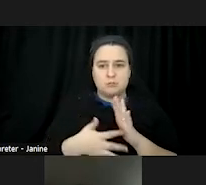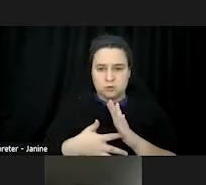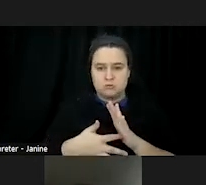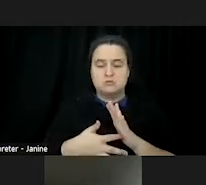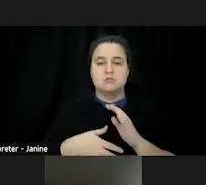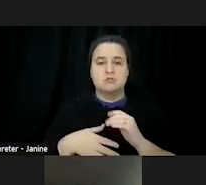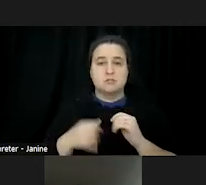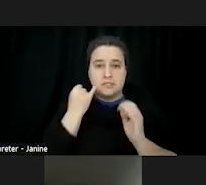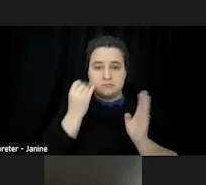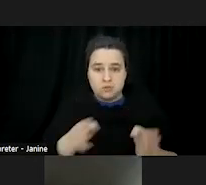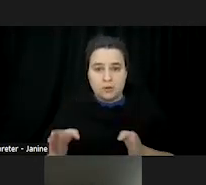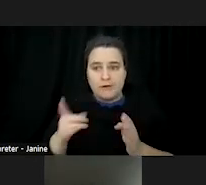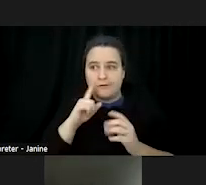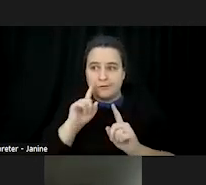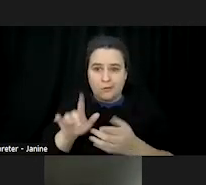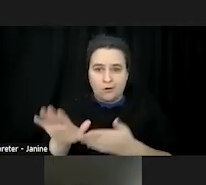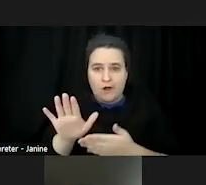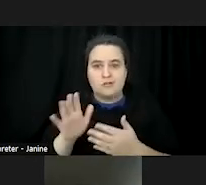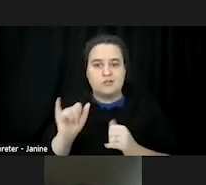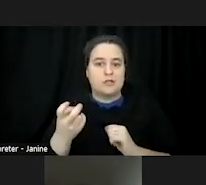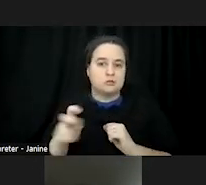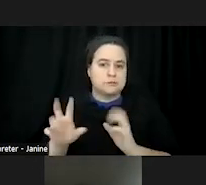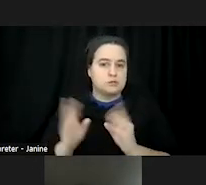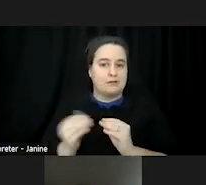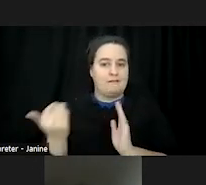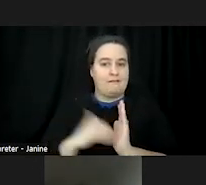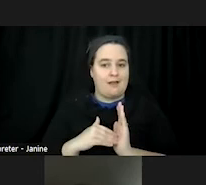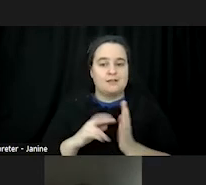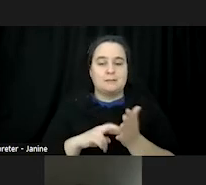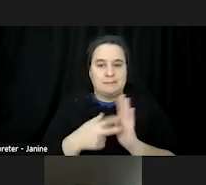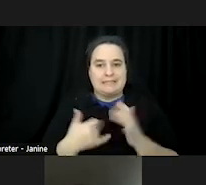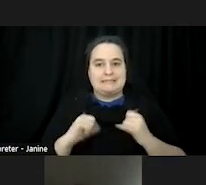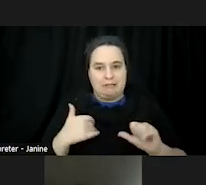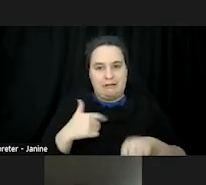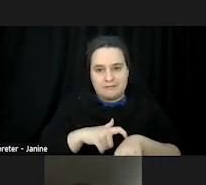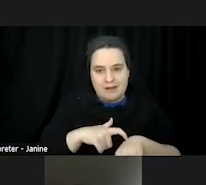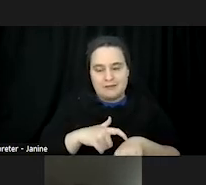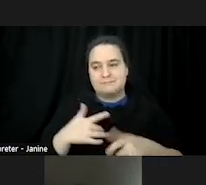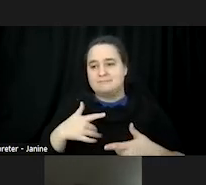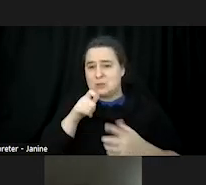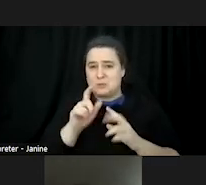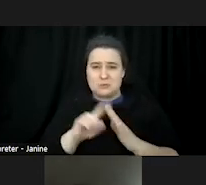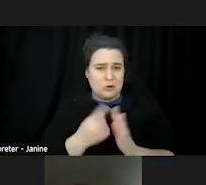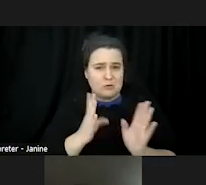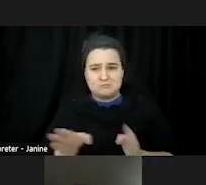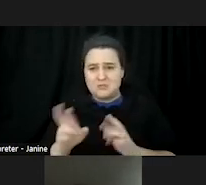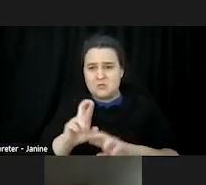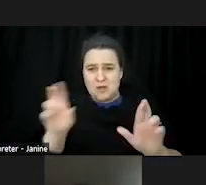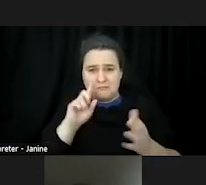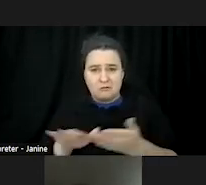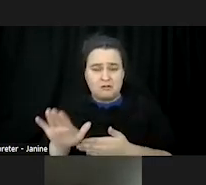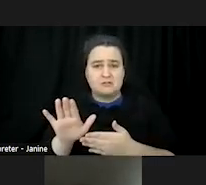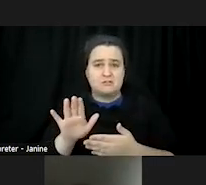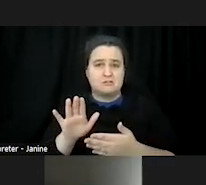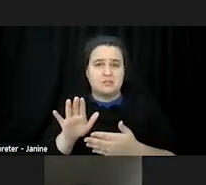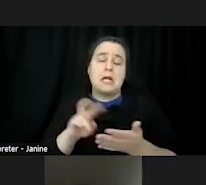if you're preparing for your child to go to college, so that you still have time to work on it. You usually don't start preparing your child for college.